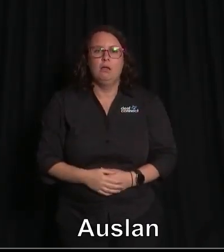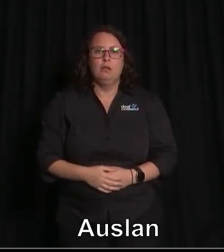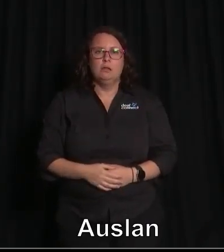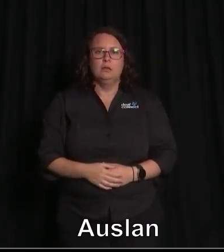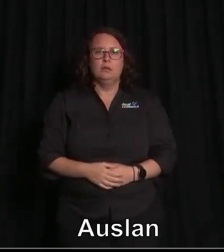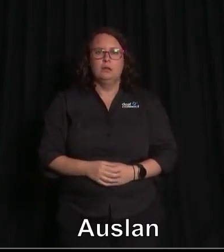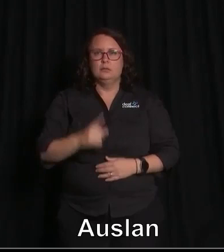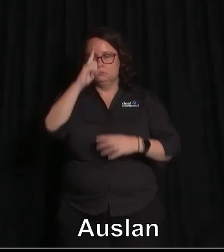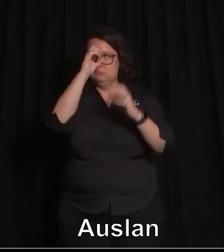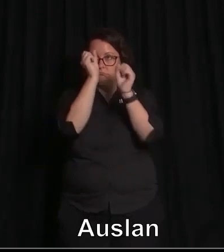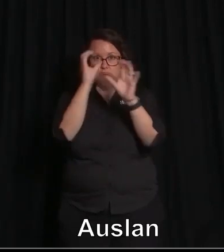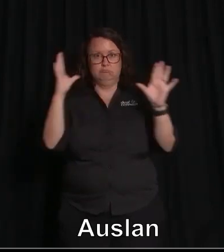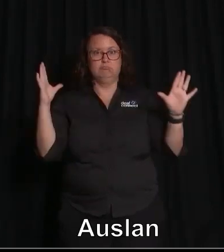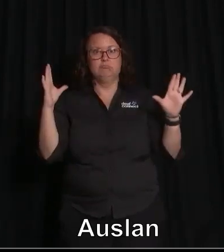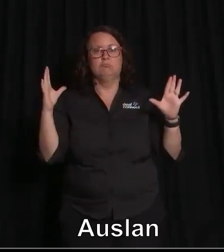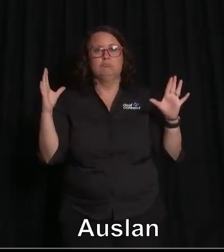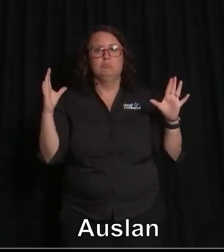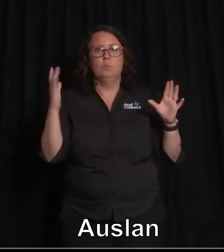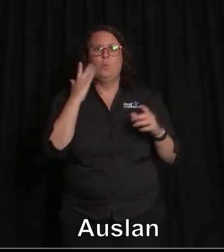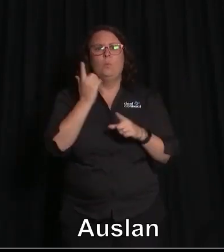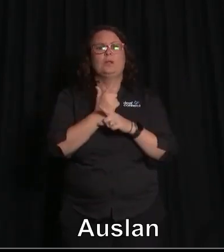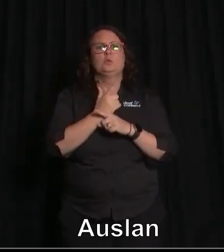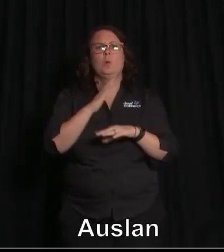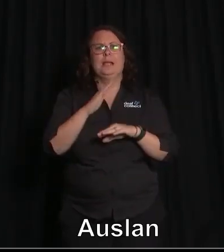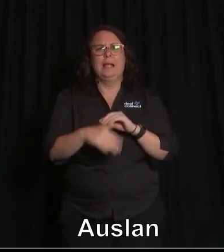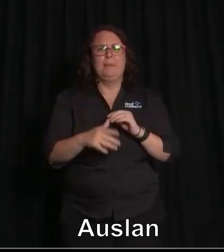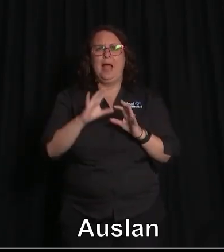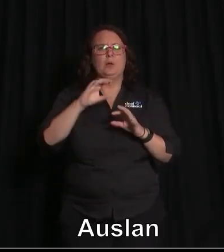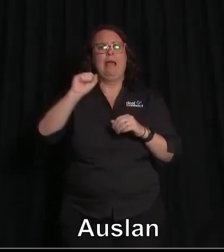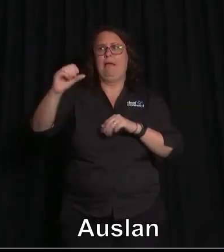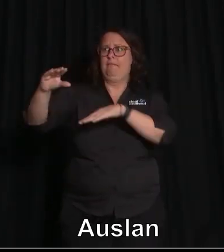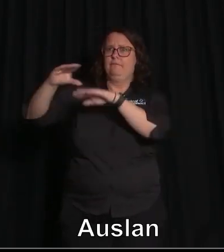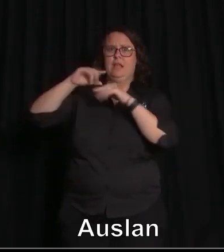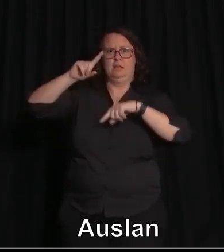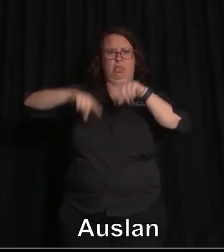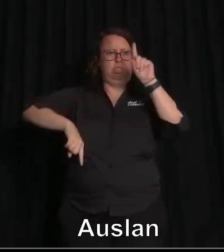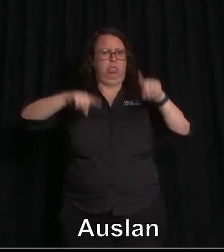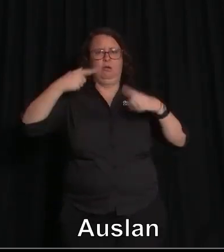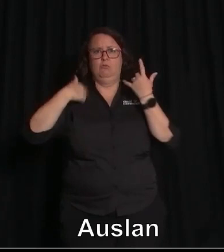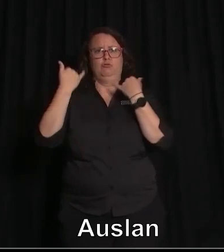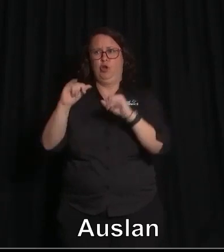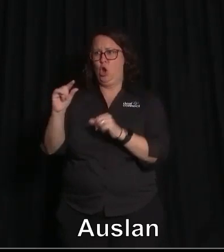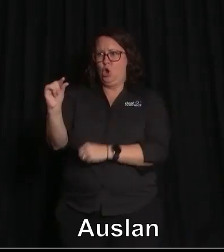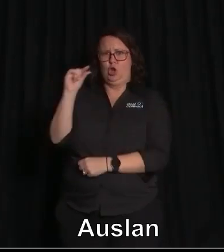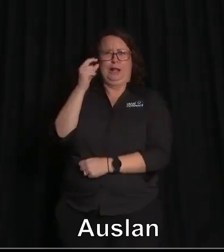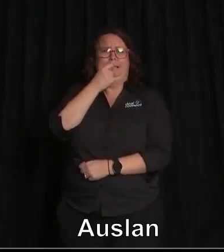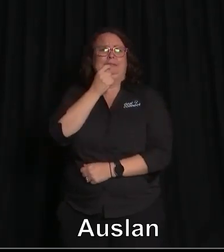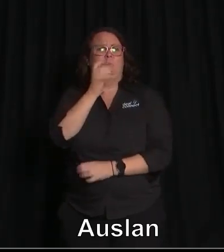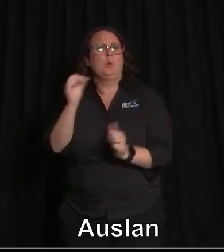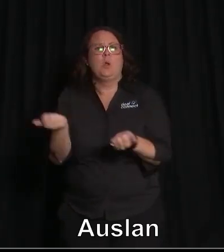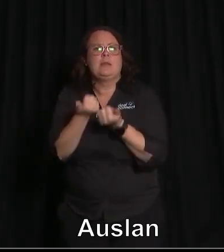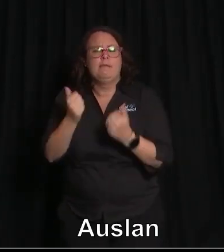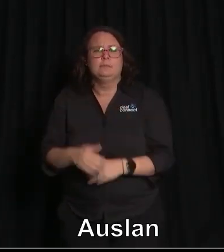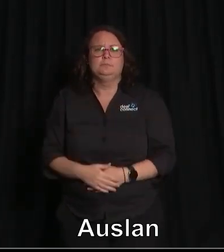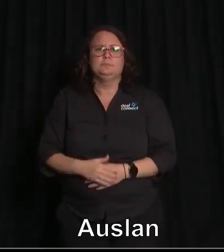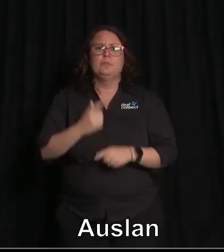$100. Think about that. Think about that when we talk about disparities in funding. We talked about fairness and safety in our legal